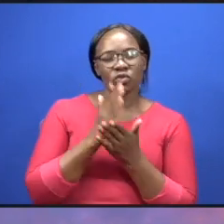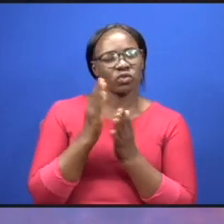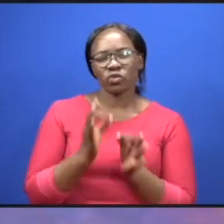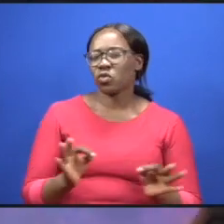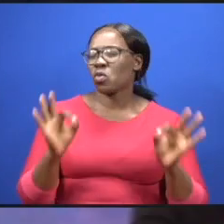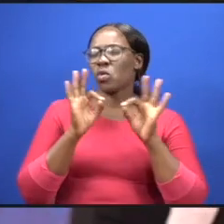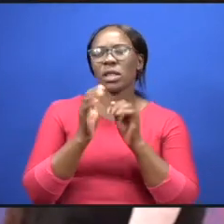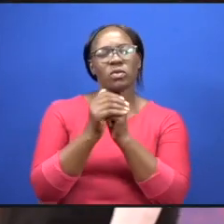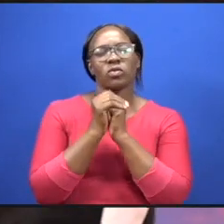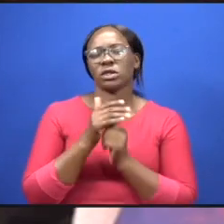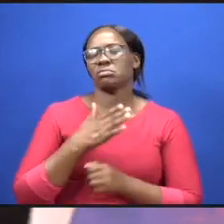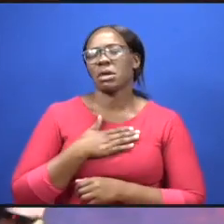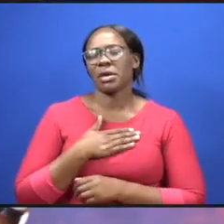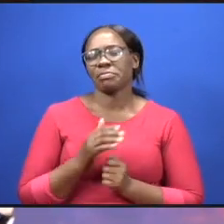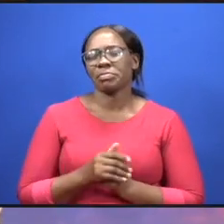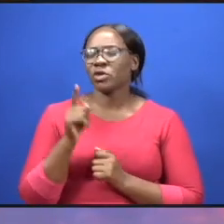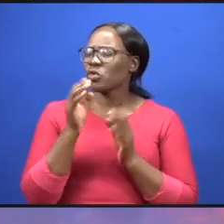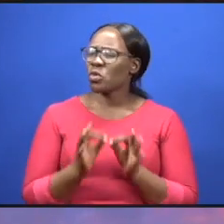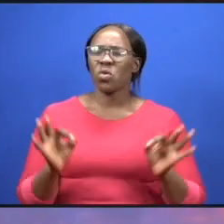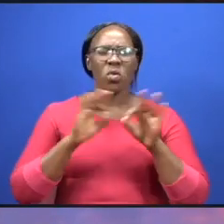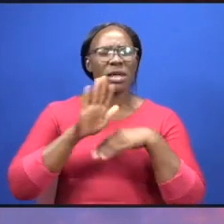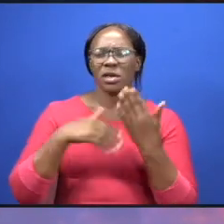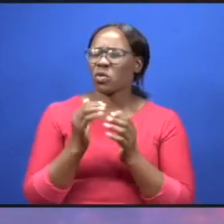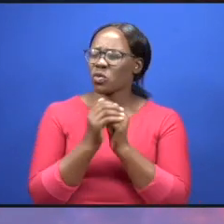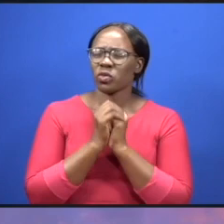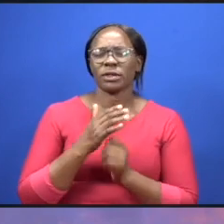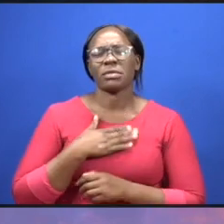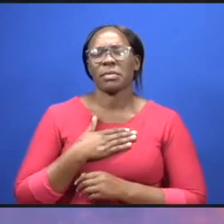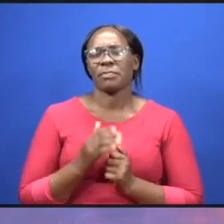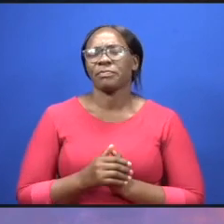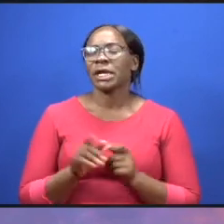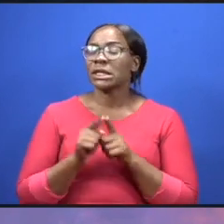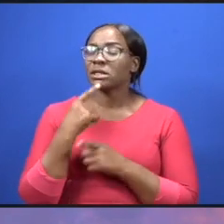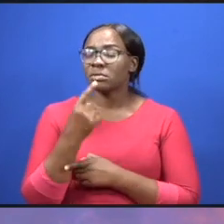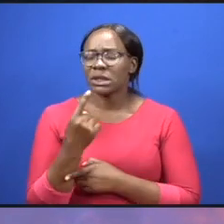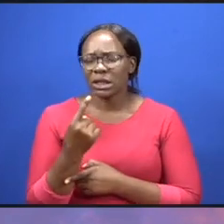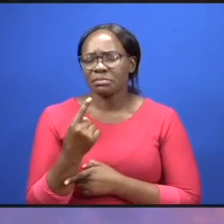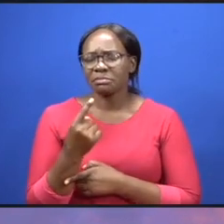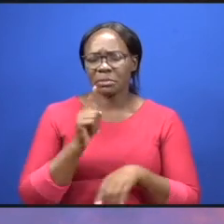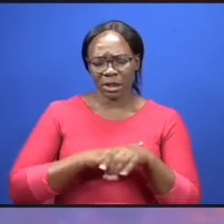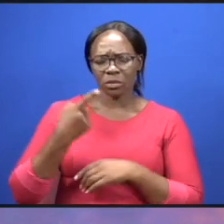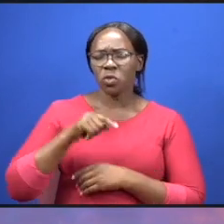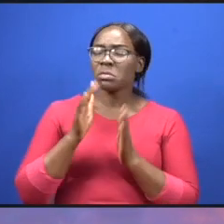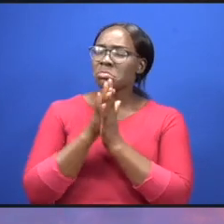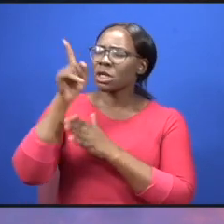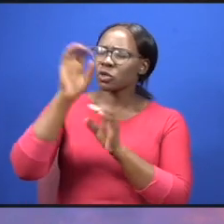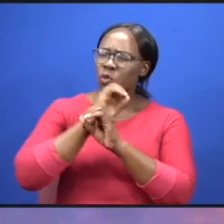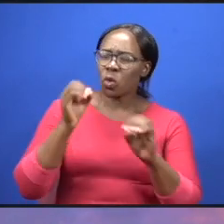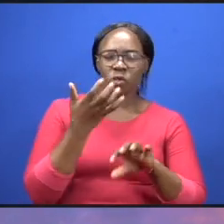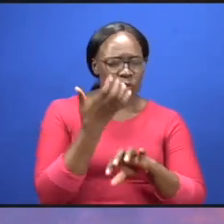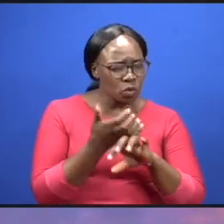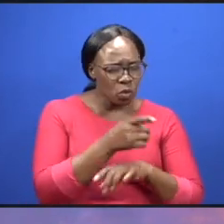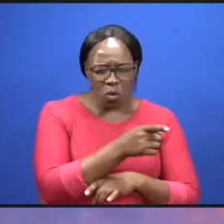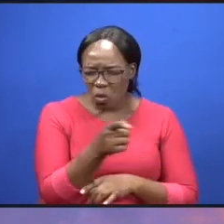deserve our worship. You are worthy of it. And you said that, Lord, if we do not praise you, the